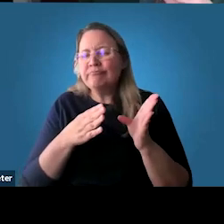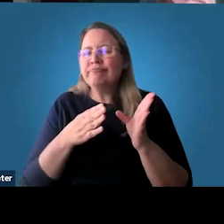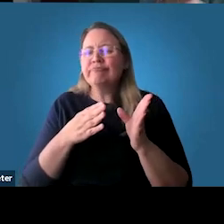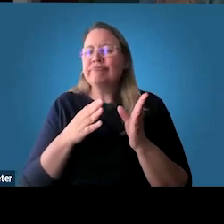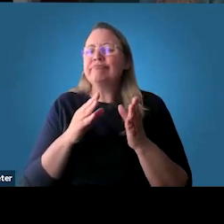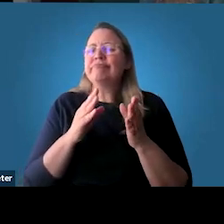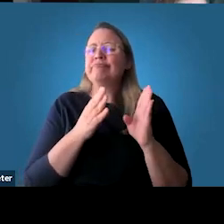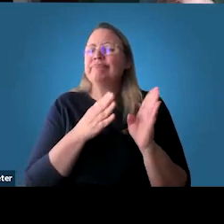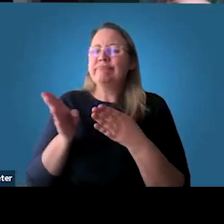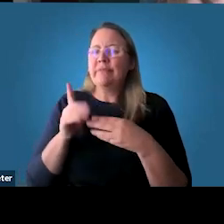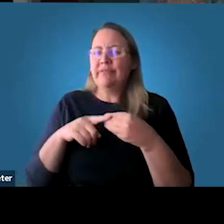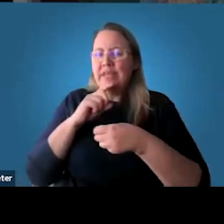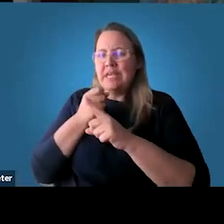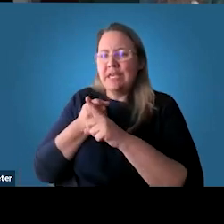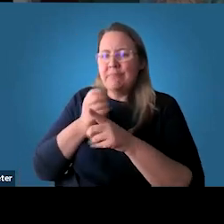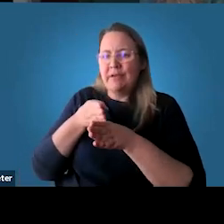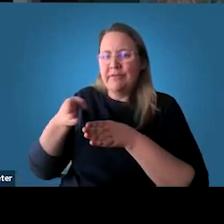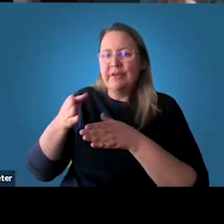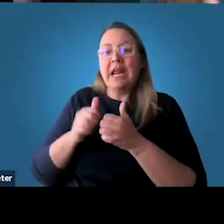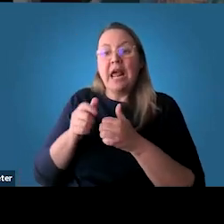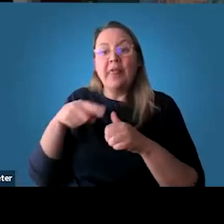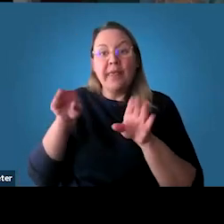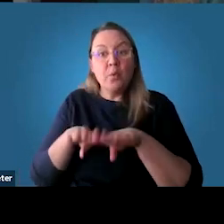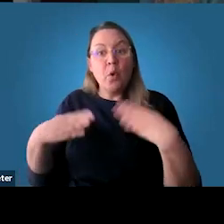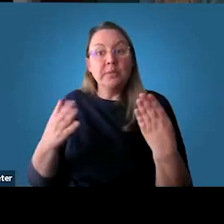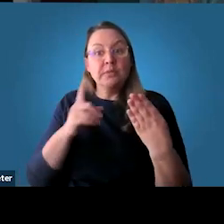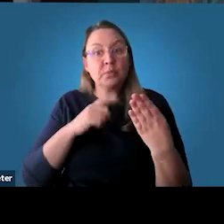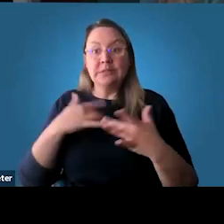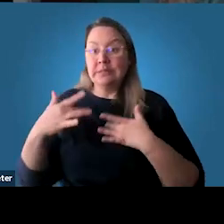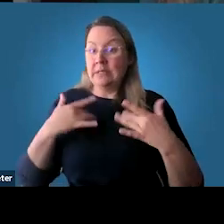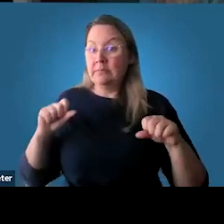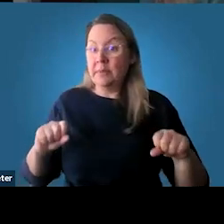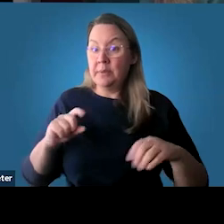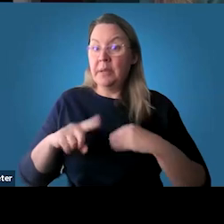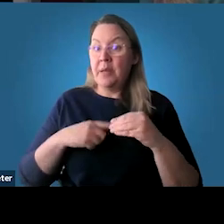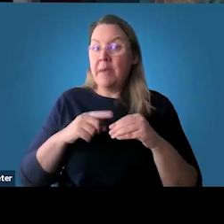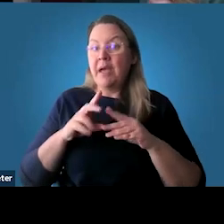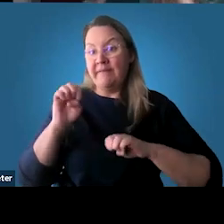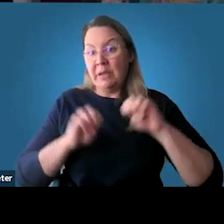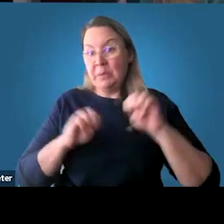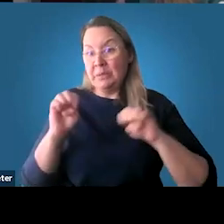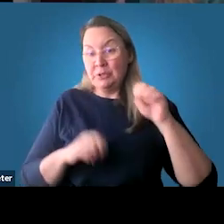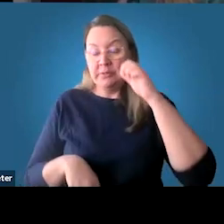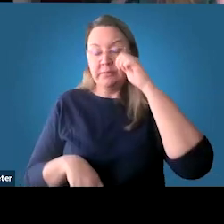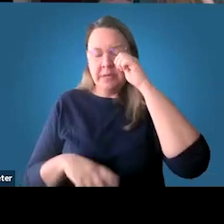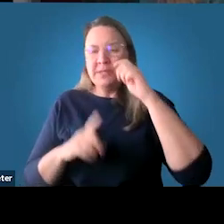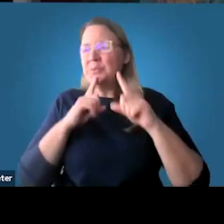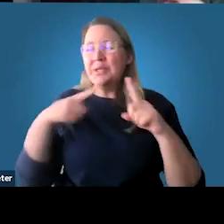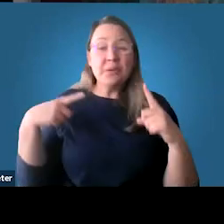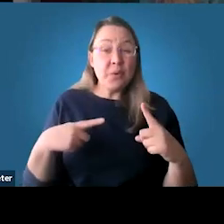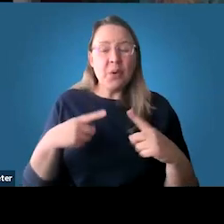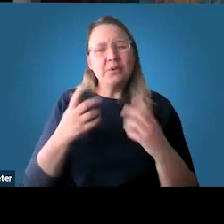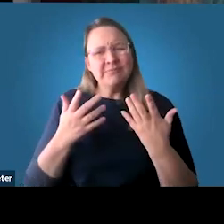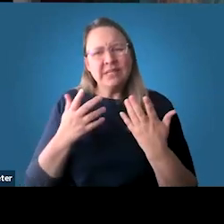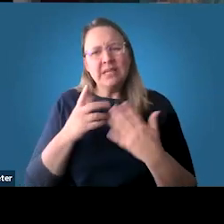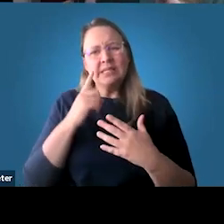social impact field and how those open up some really exciting possibilities around evaluation. So the goal here is to help you push